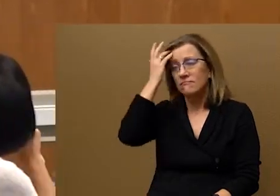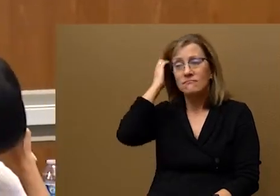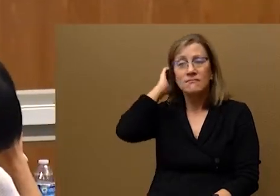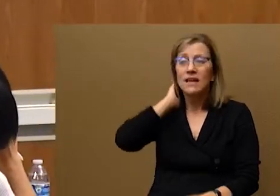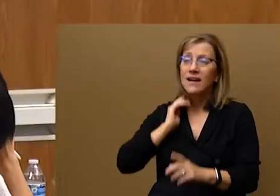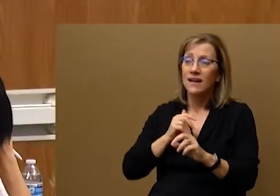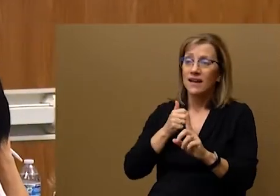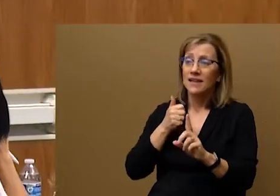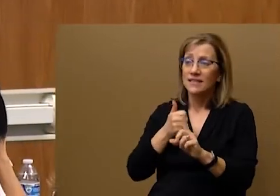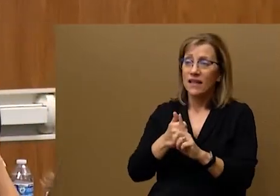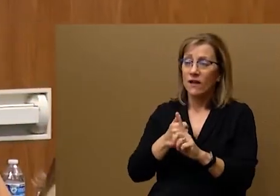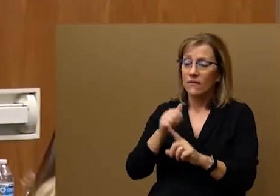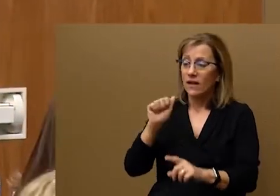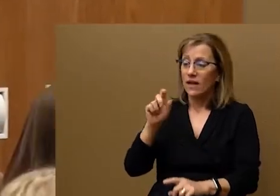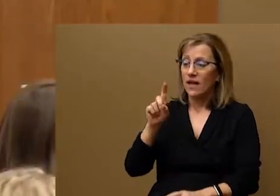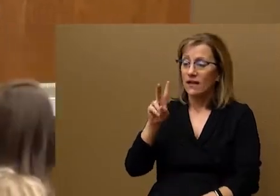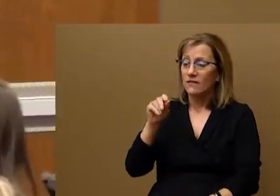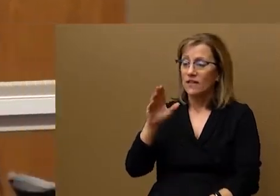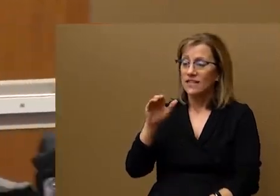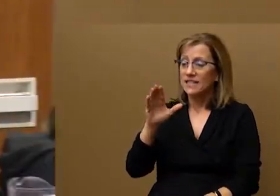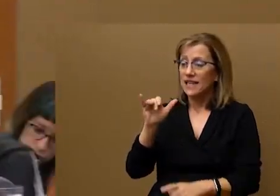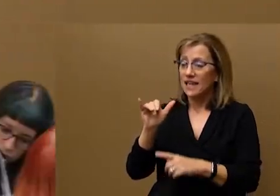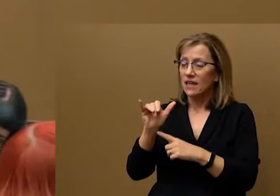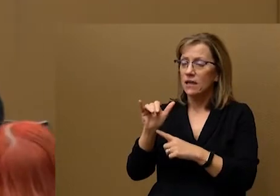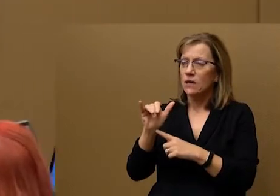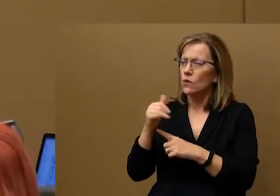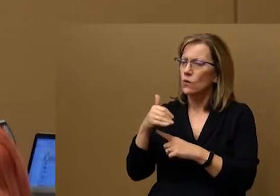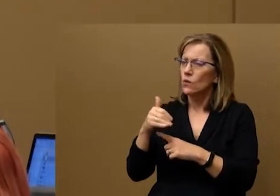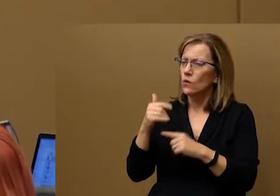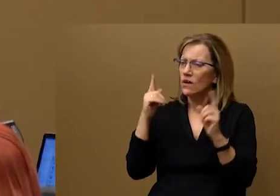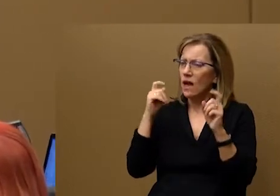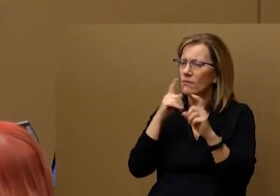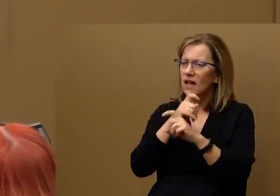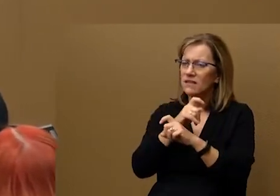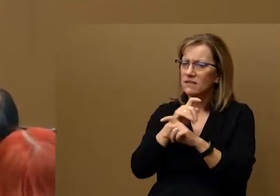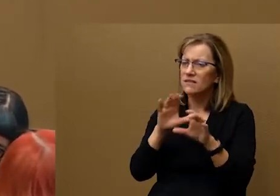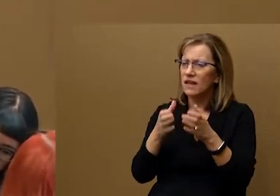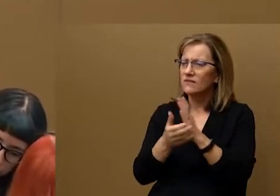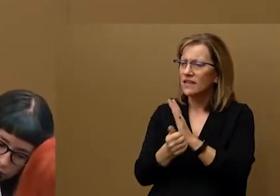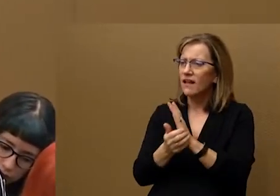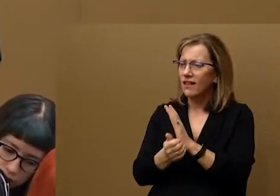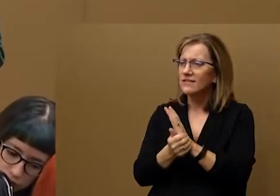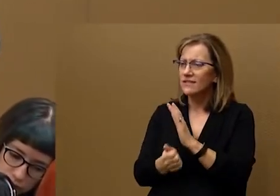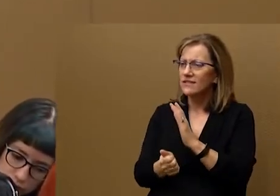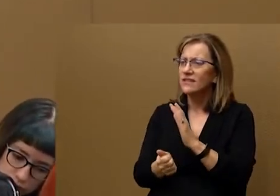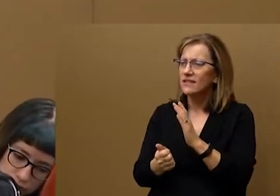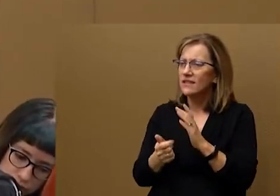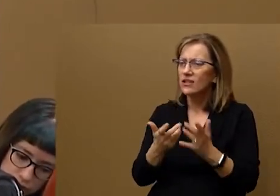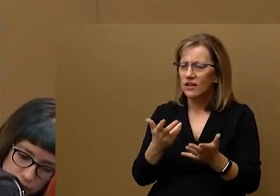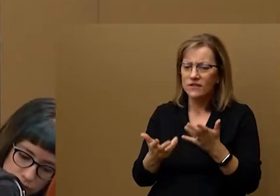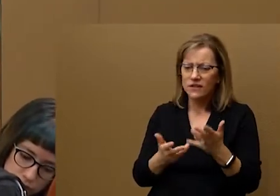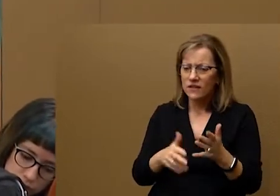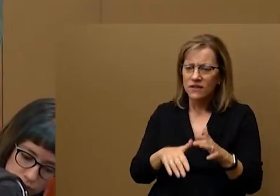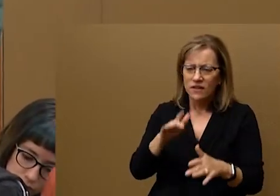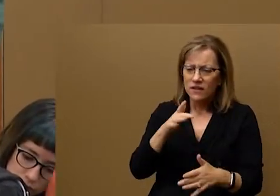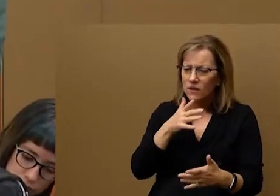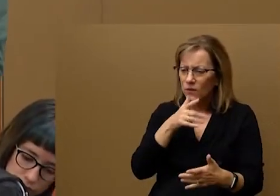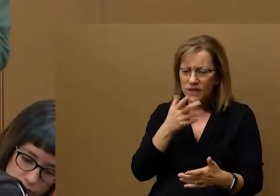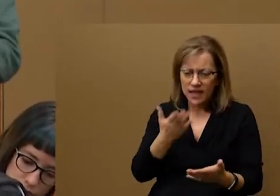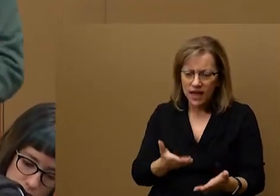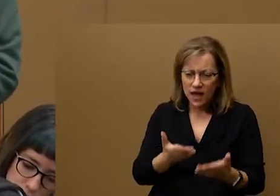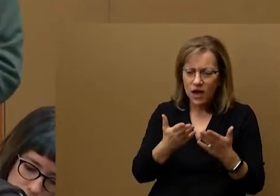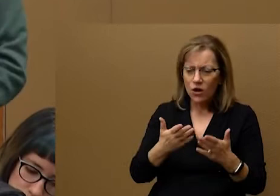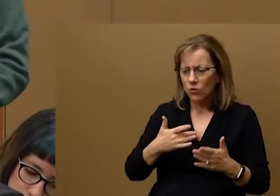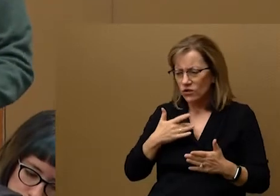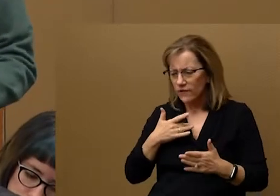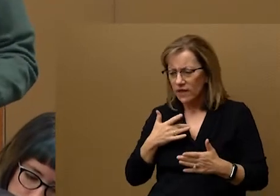complex set of skills. I think it's probably a pretty advanced skill. You have to try to make it developmentally fit who they